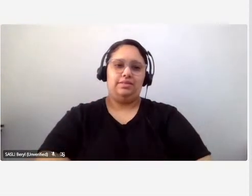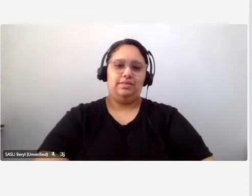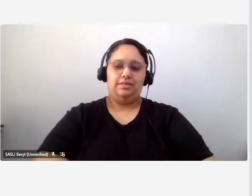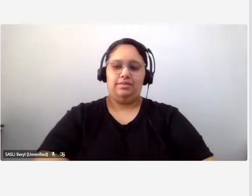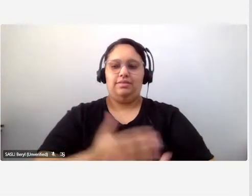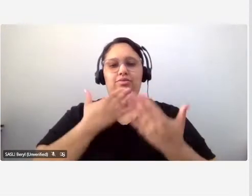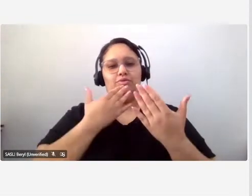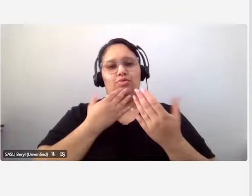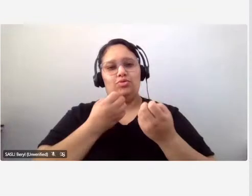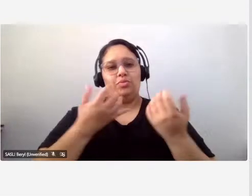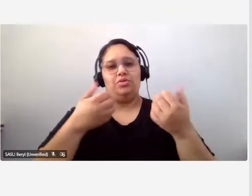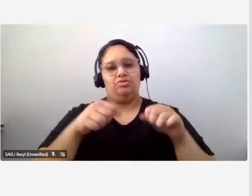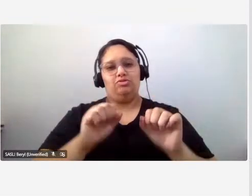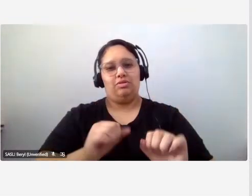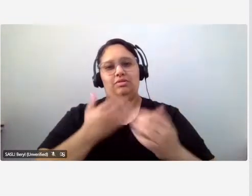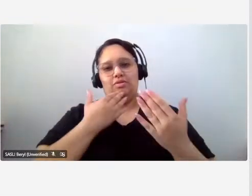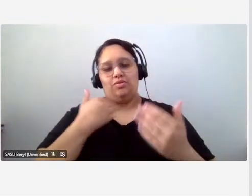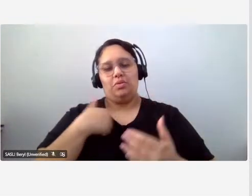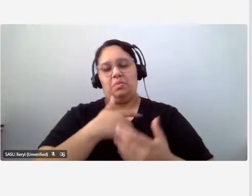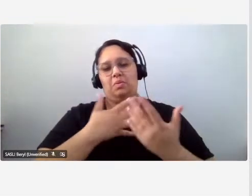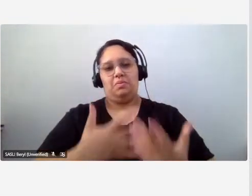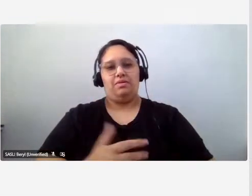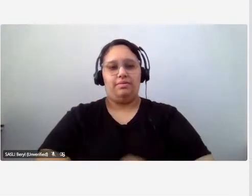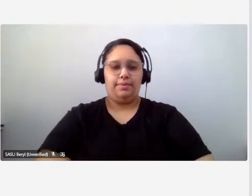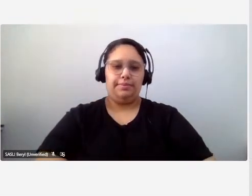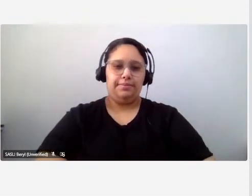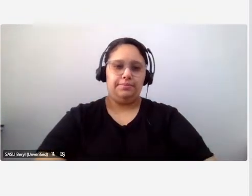Thank you very much, Chair. Thank you, members. Appreciate it. Thank you.